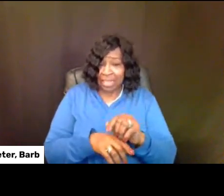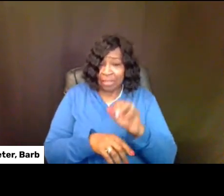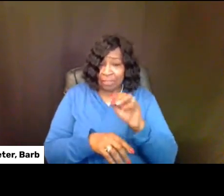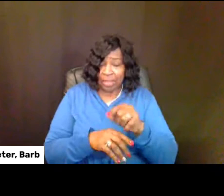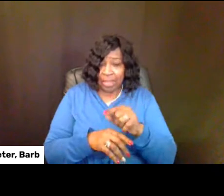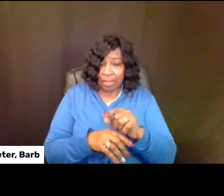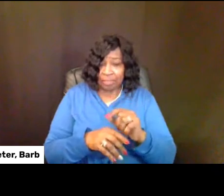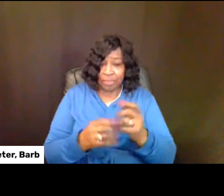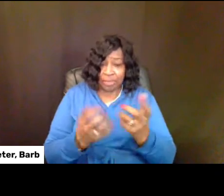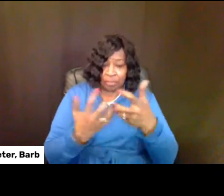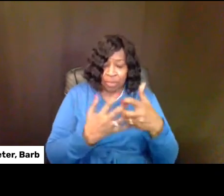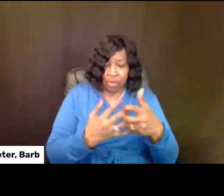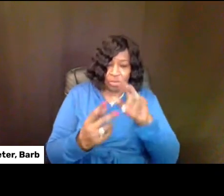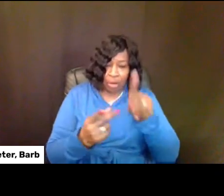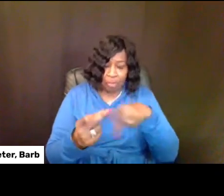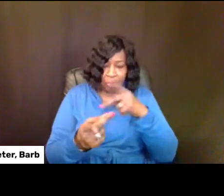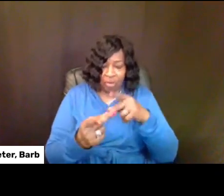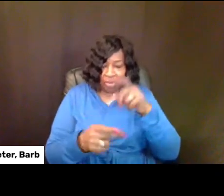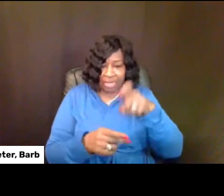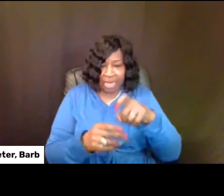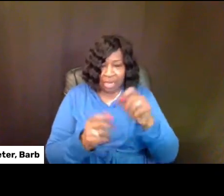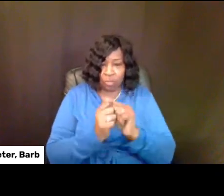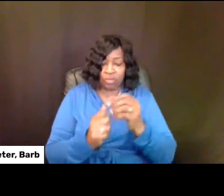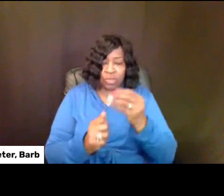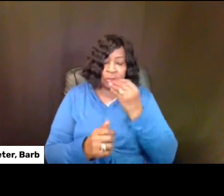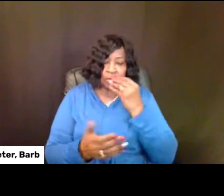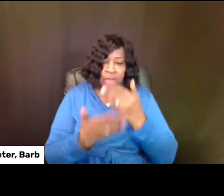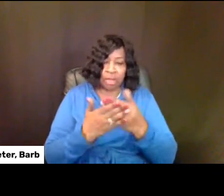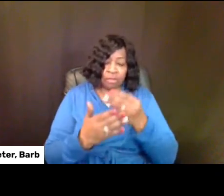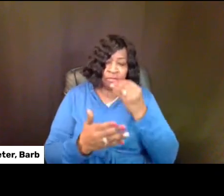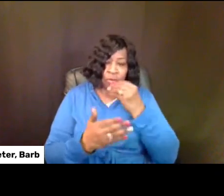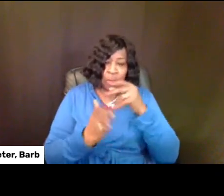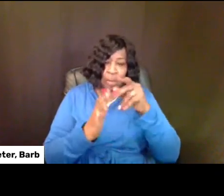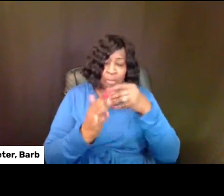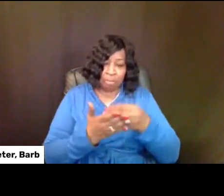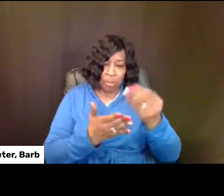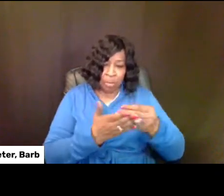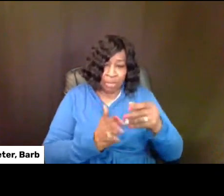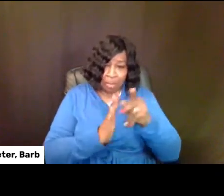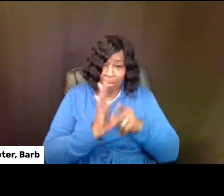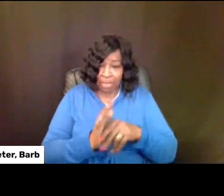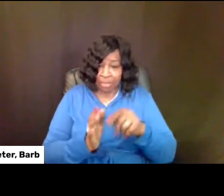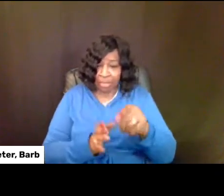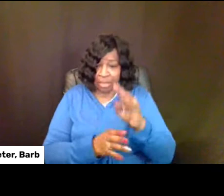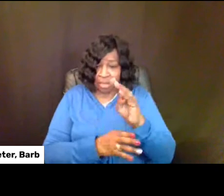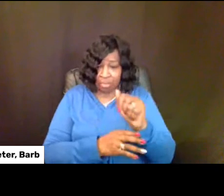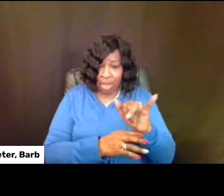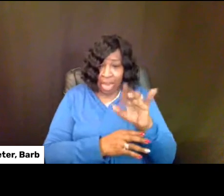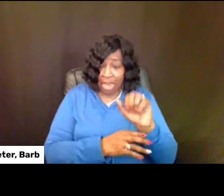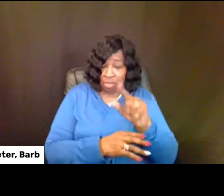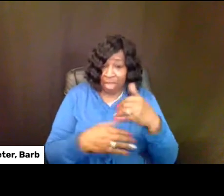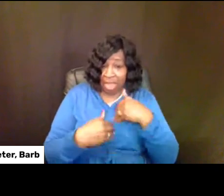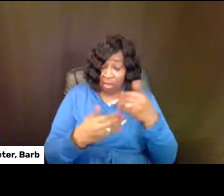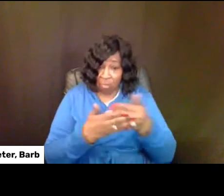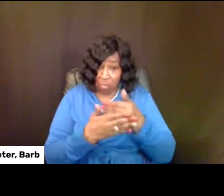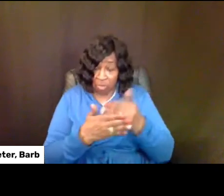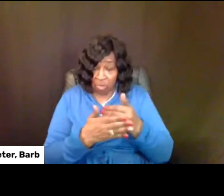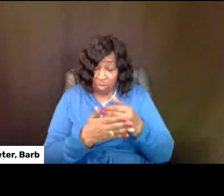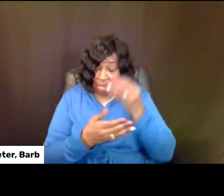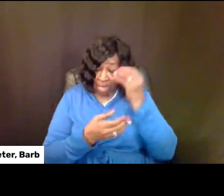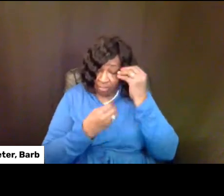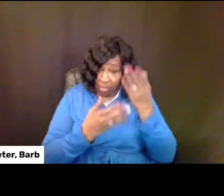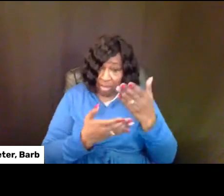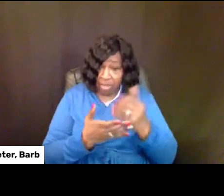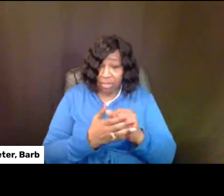with the good food purchasing policy. Mara, do you have an update on the president's end and